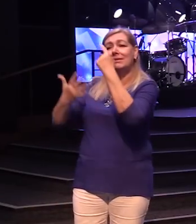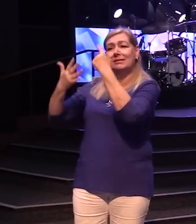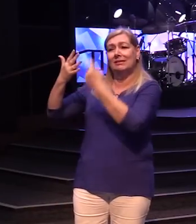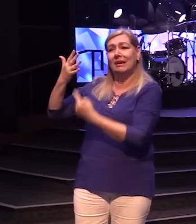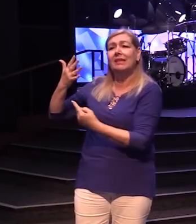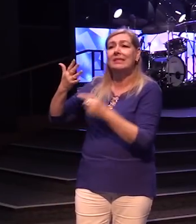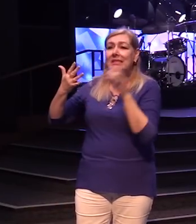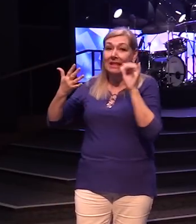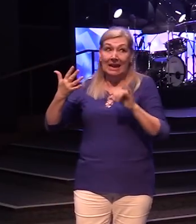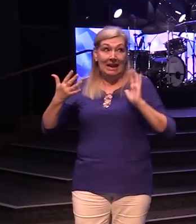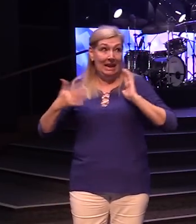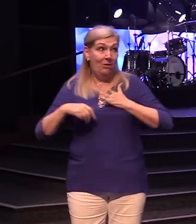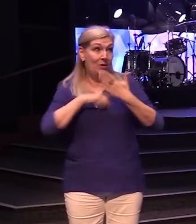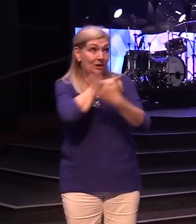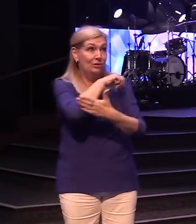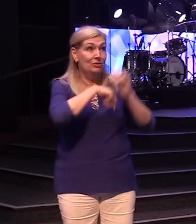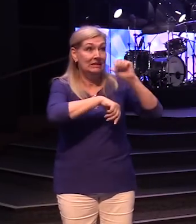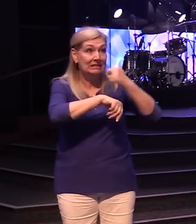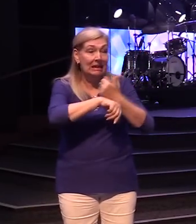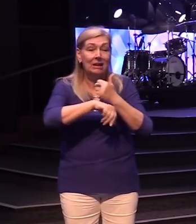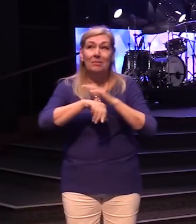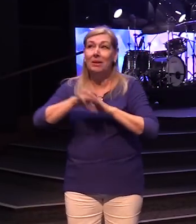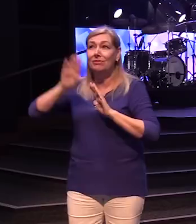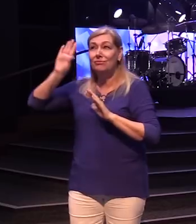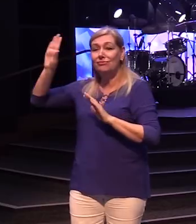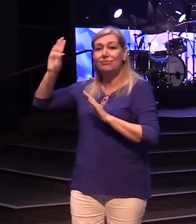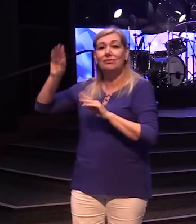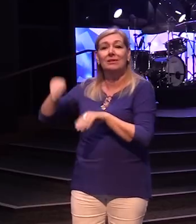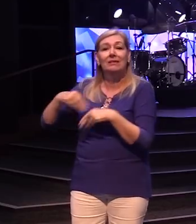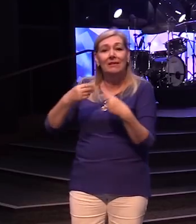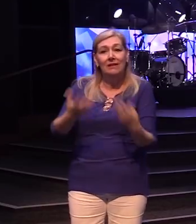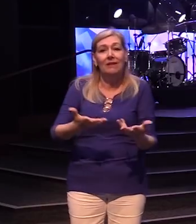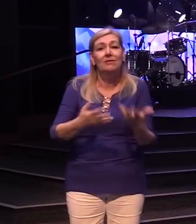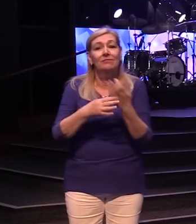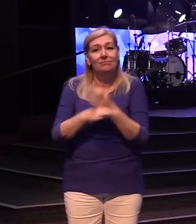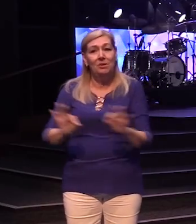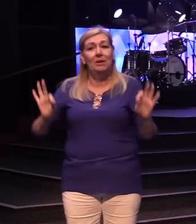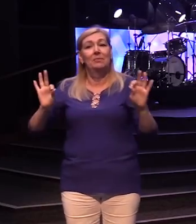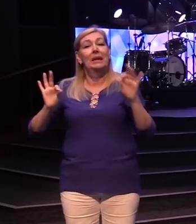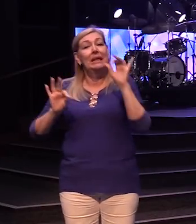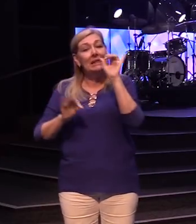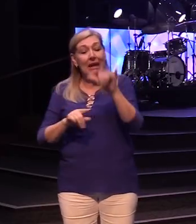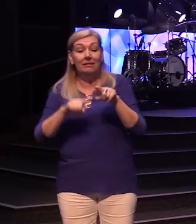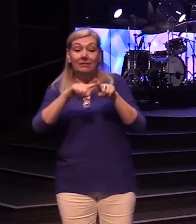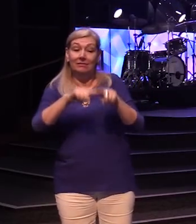country rests upon the reality of the Christian faith.